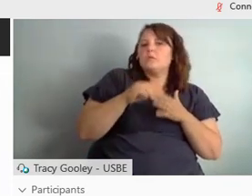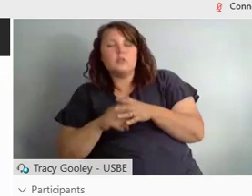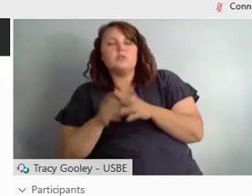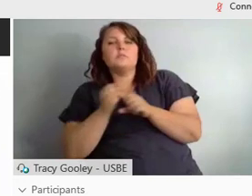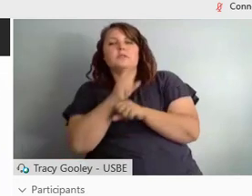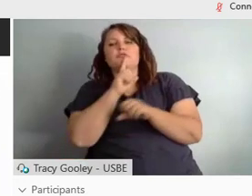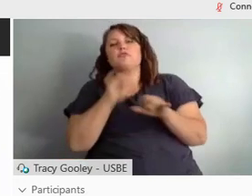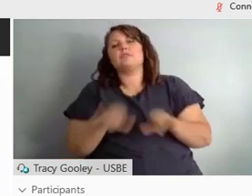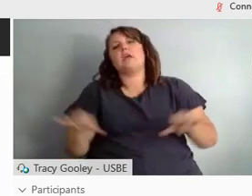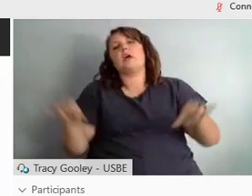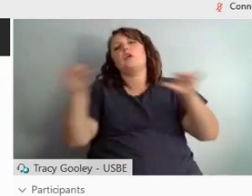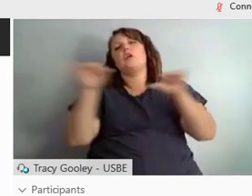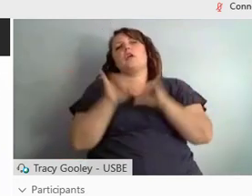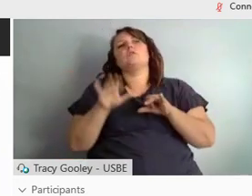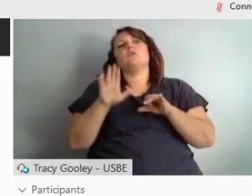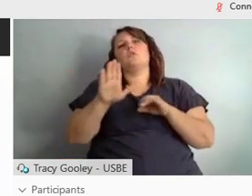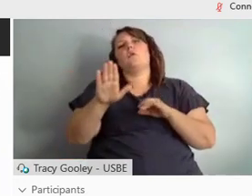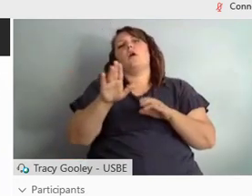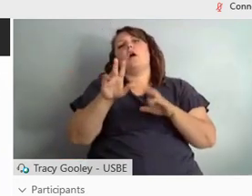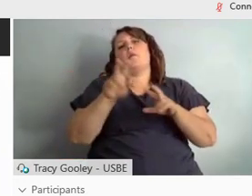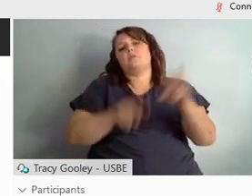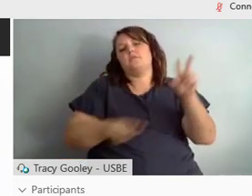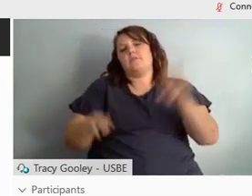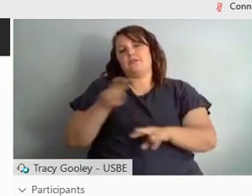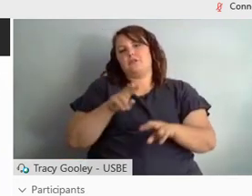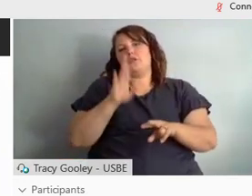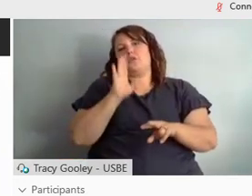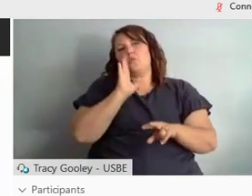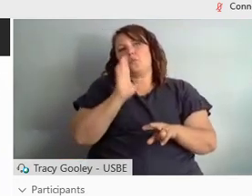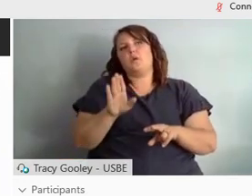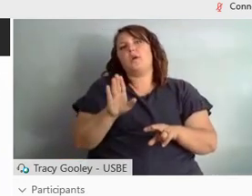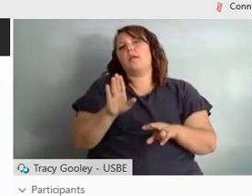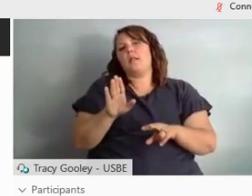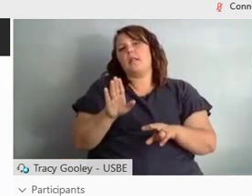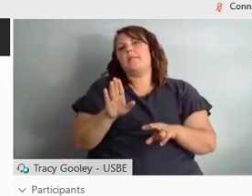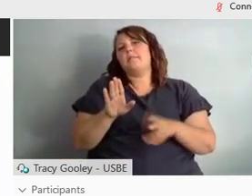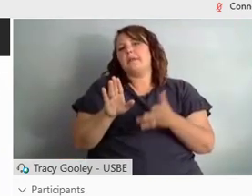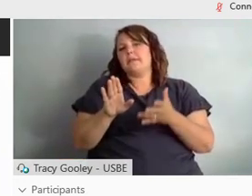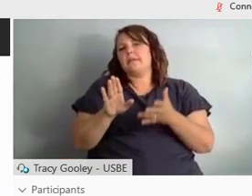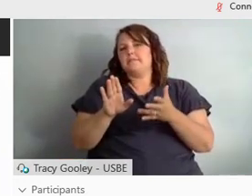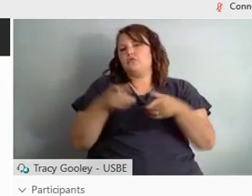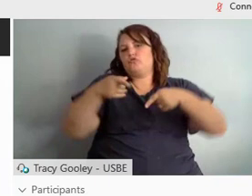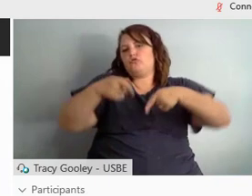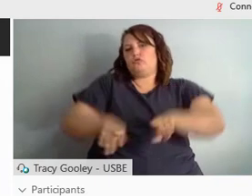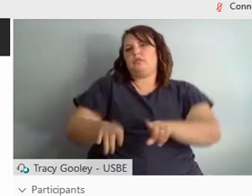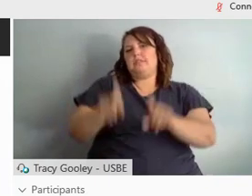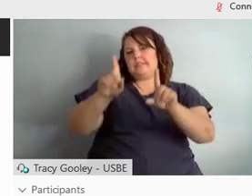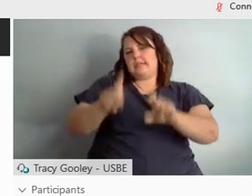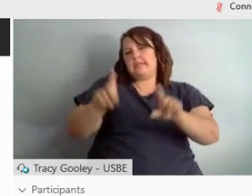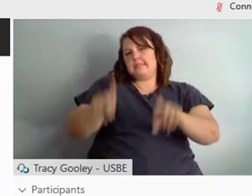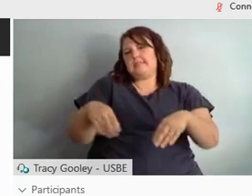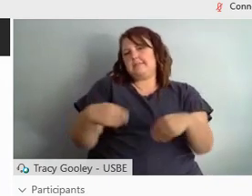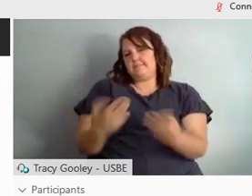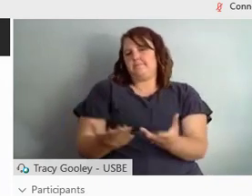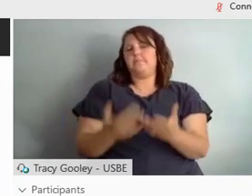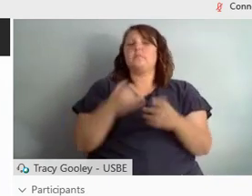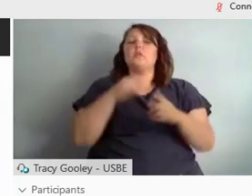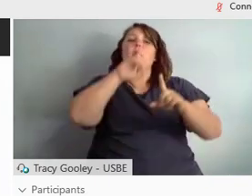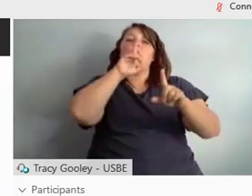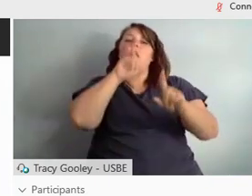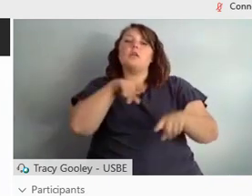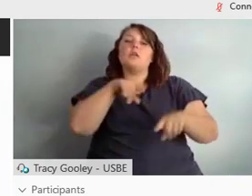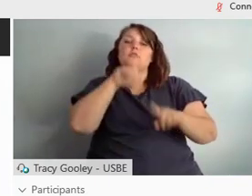getting this information from, you're basing your observations during your test administration. So you'll answer